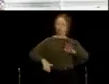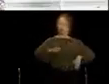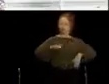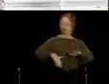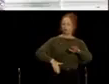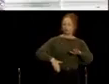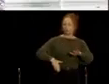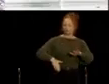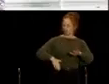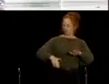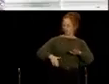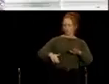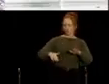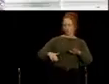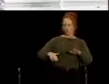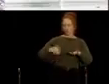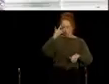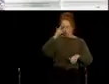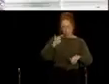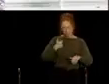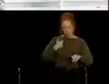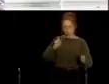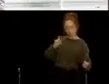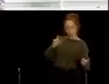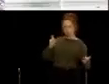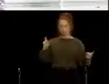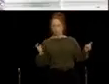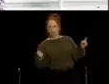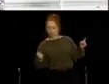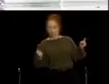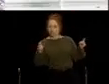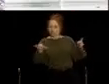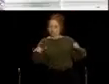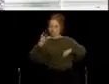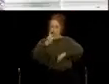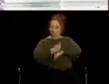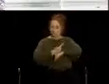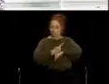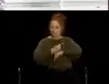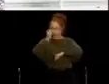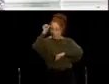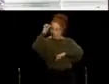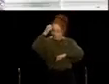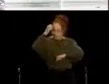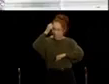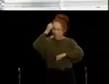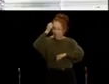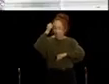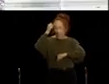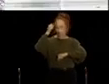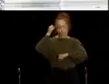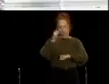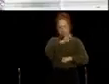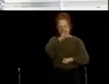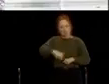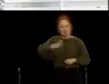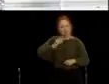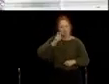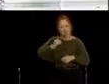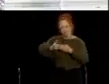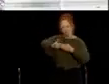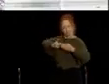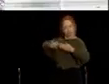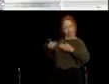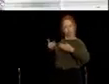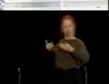the first time that I had seen anybody make fun of me and make me feel like I'm less than, right?